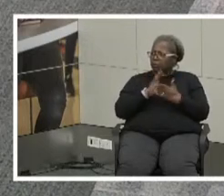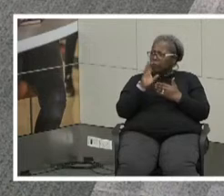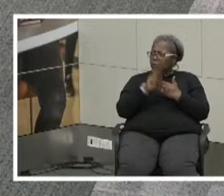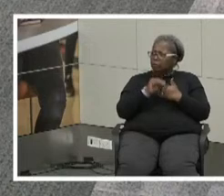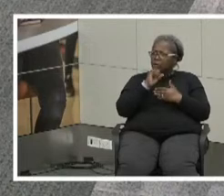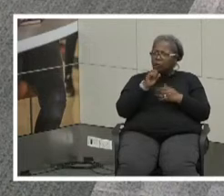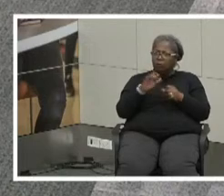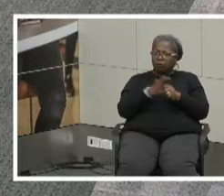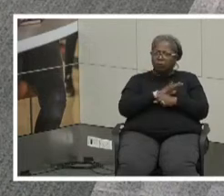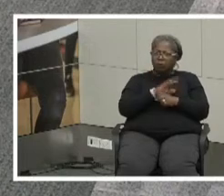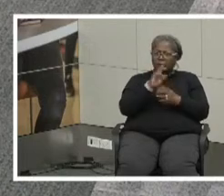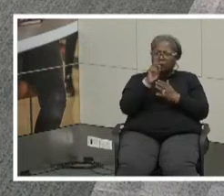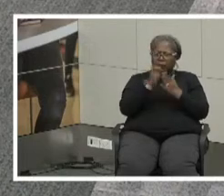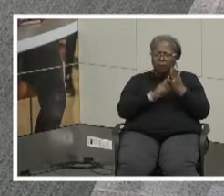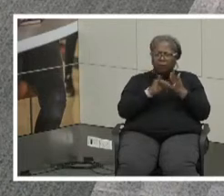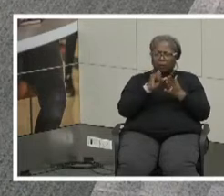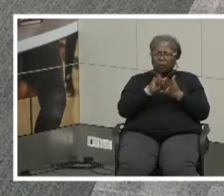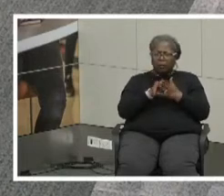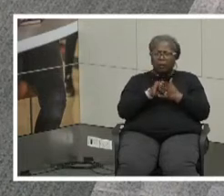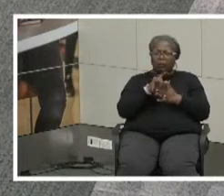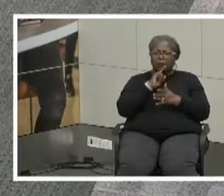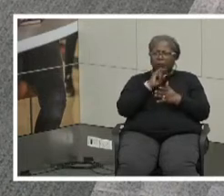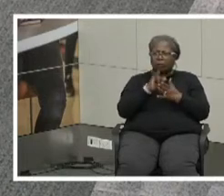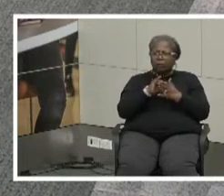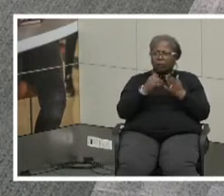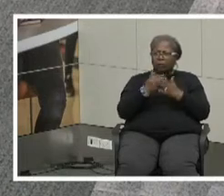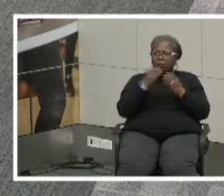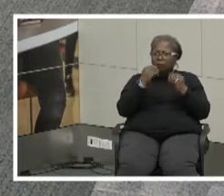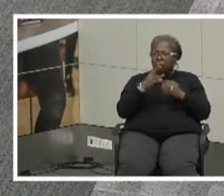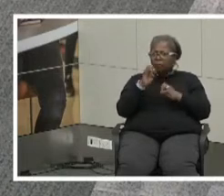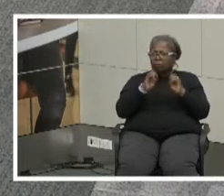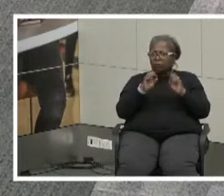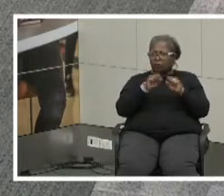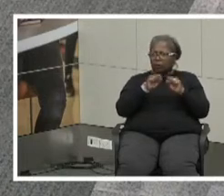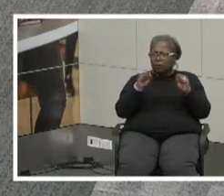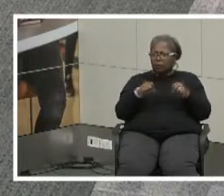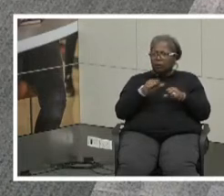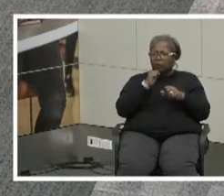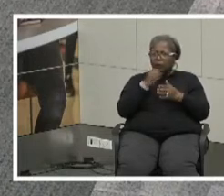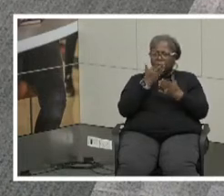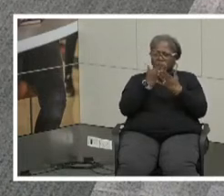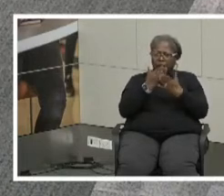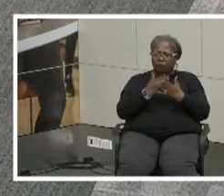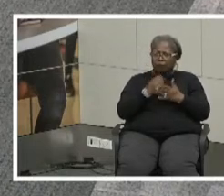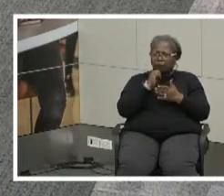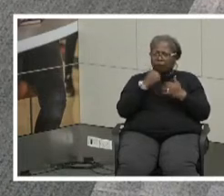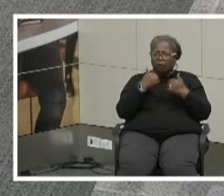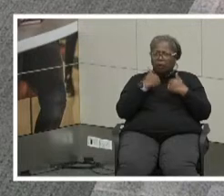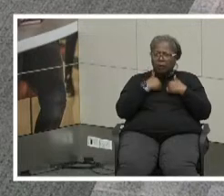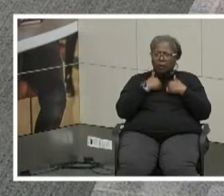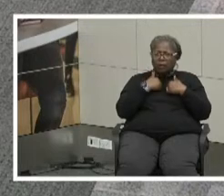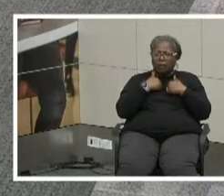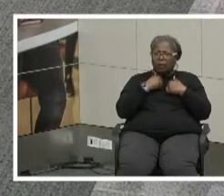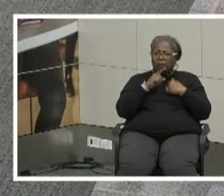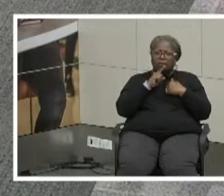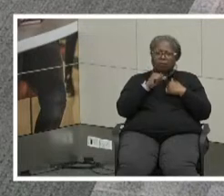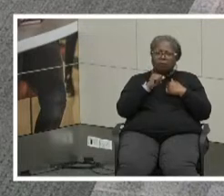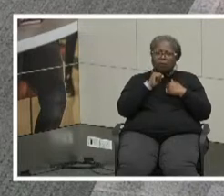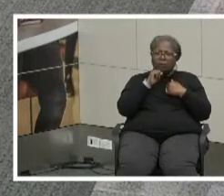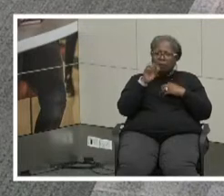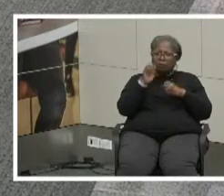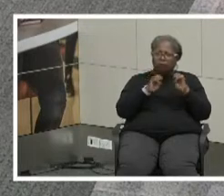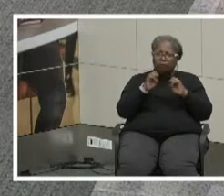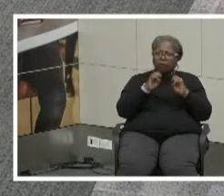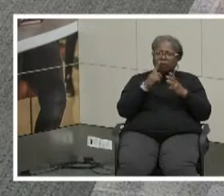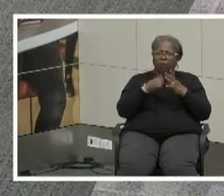poorly designed is it that actually the new teacher evaluation system is not valid that doesn't have content validity it really doesn't evaluate what